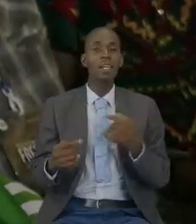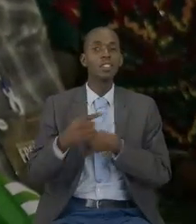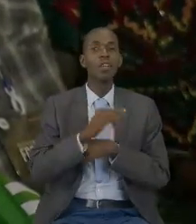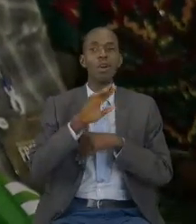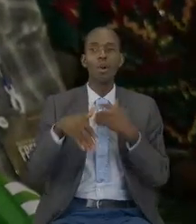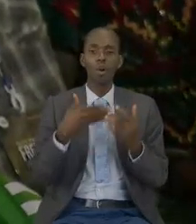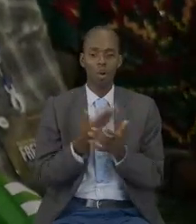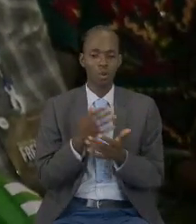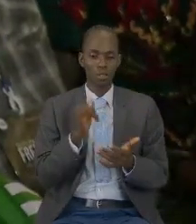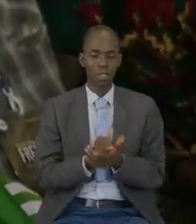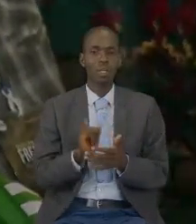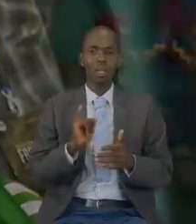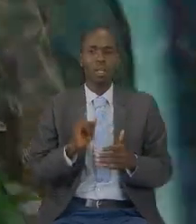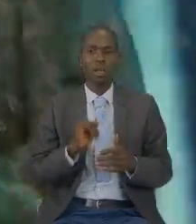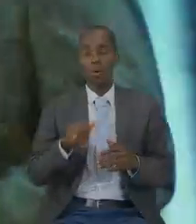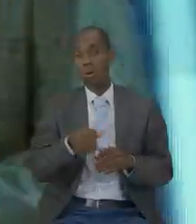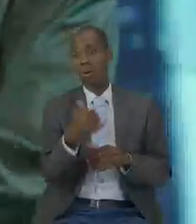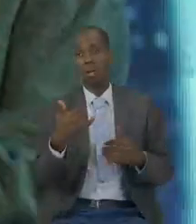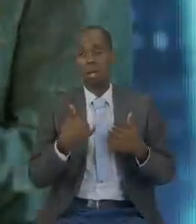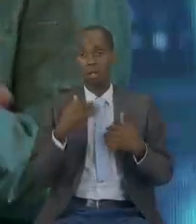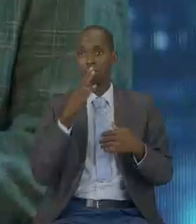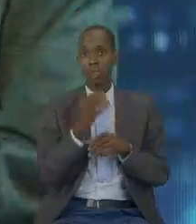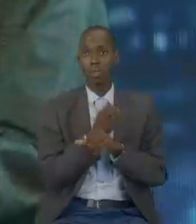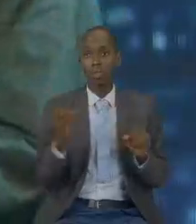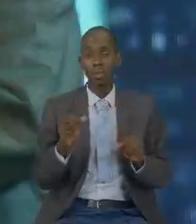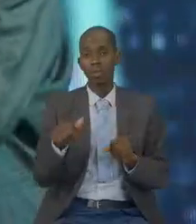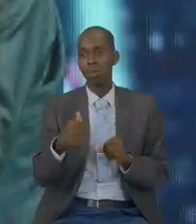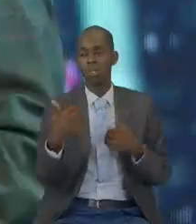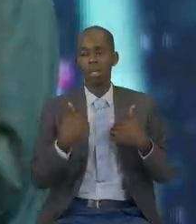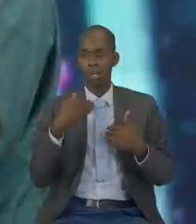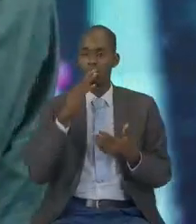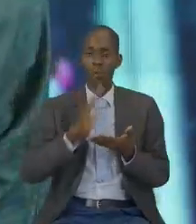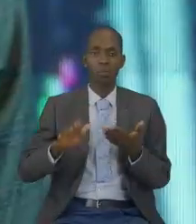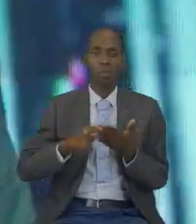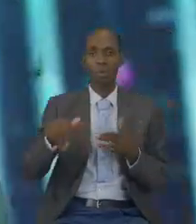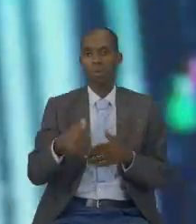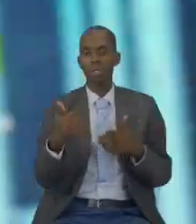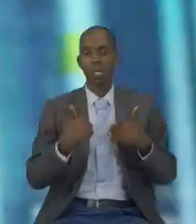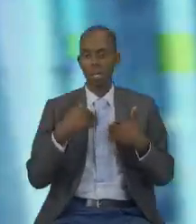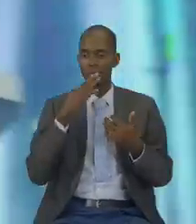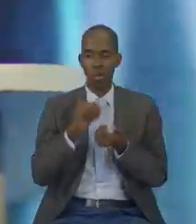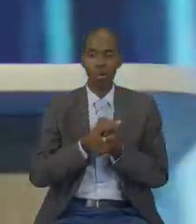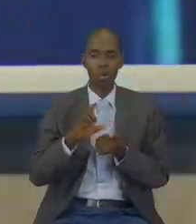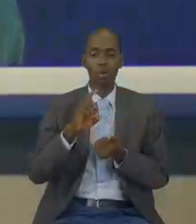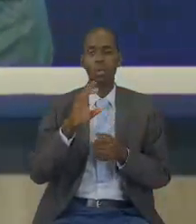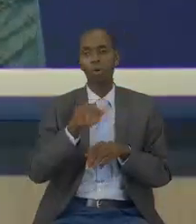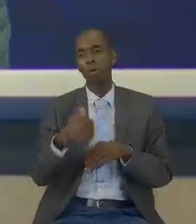been saved, others have been forgiven, others have been washed, others have been cleansed, and